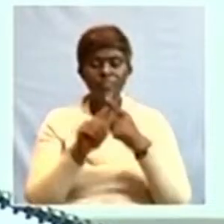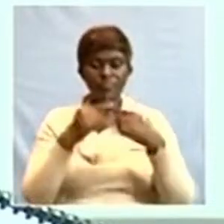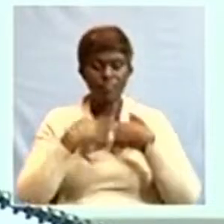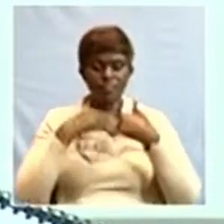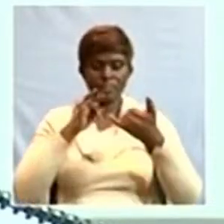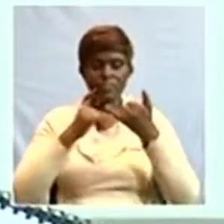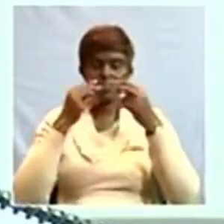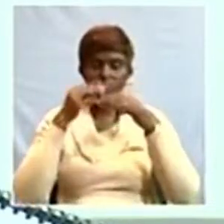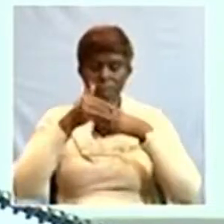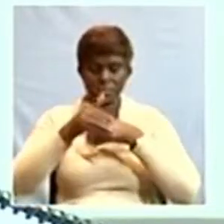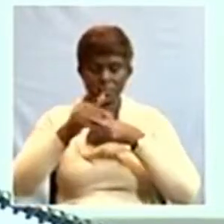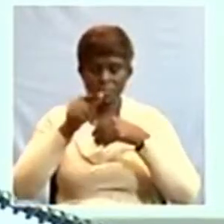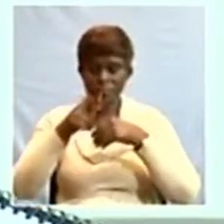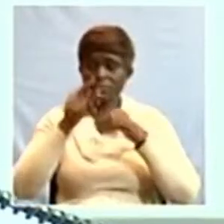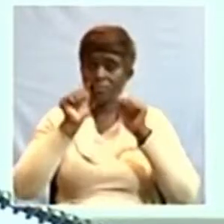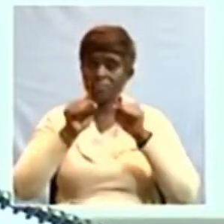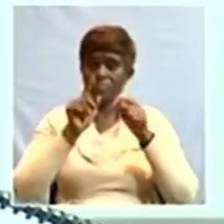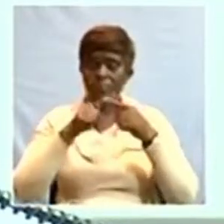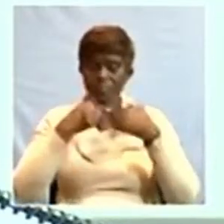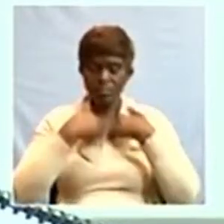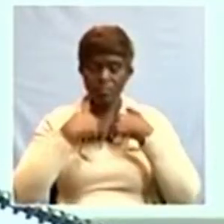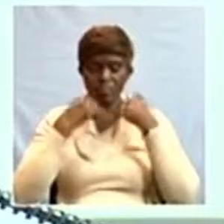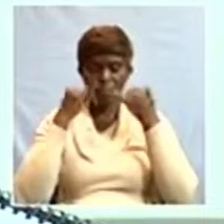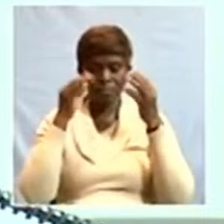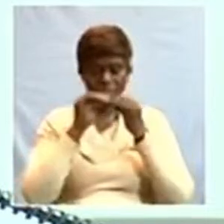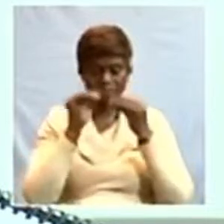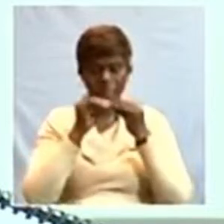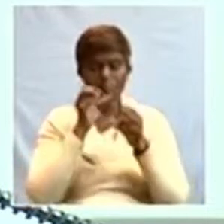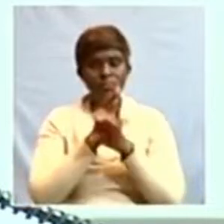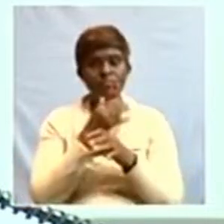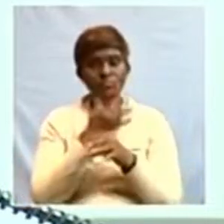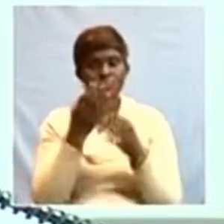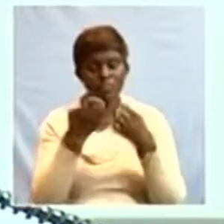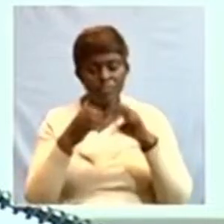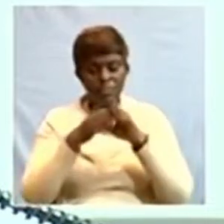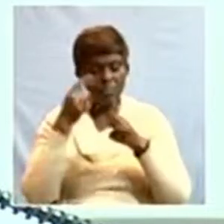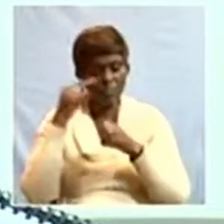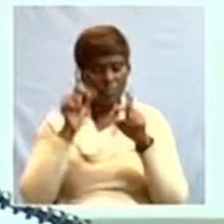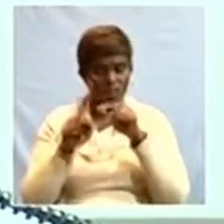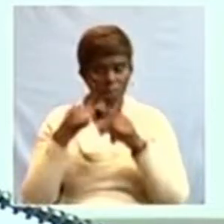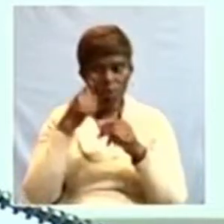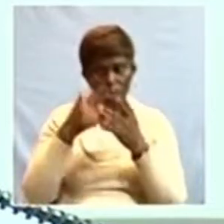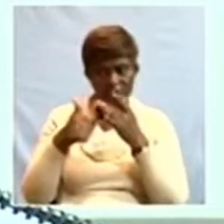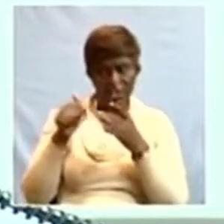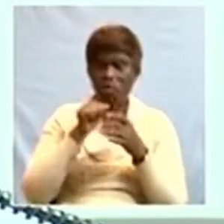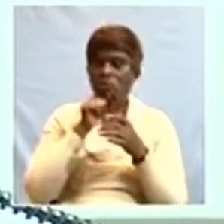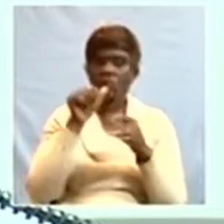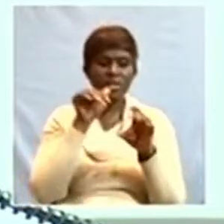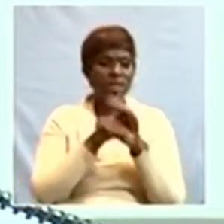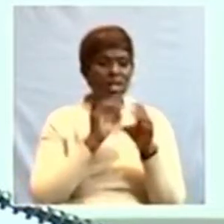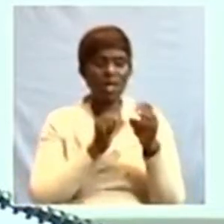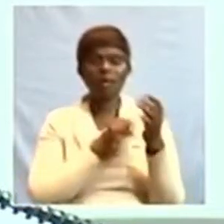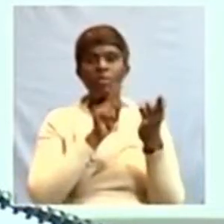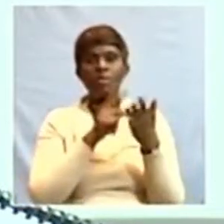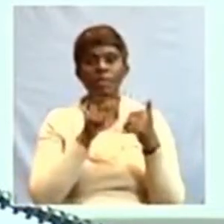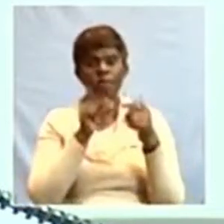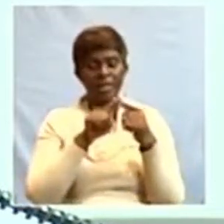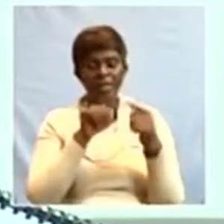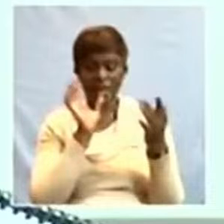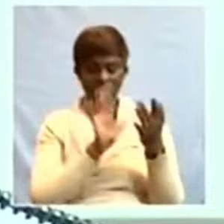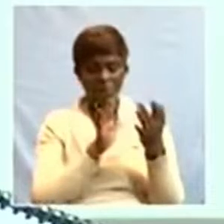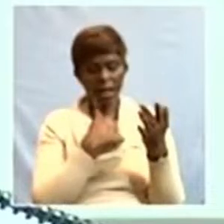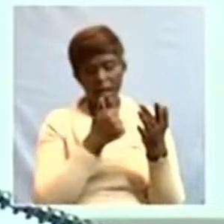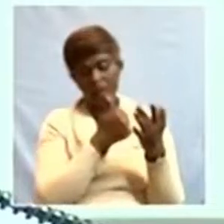so that we'll be able to have the information available even for people who are not on our programs but are on